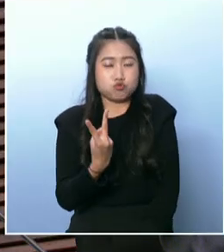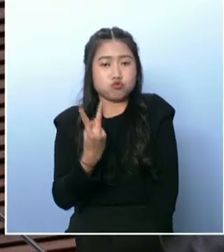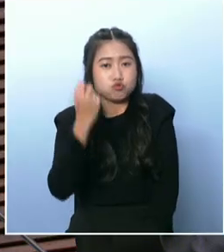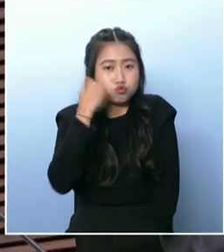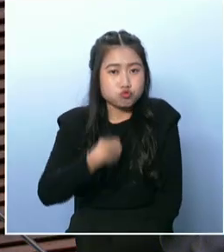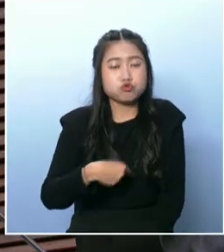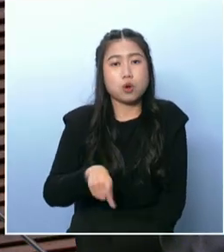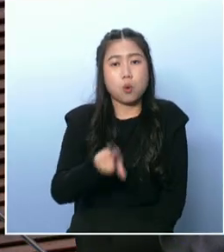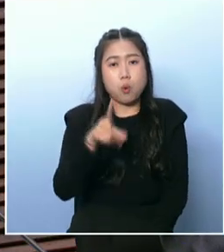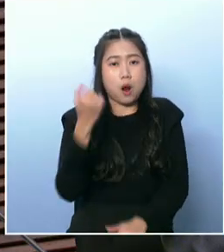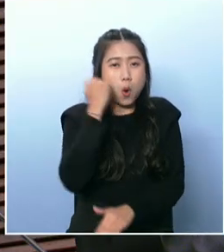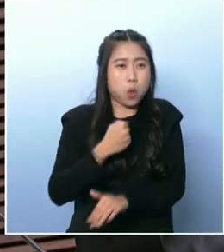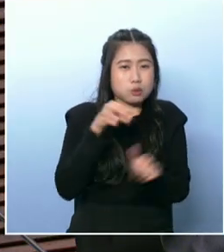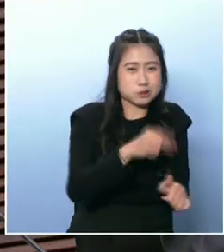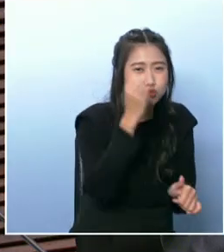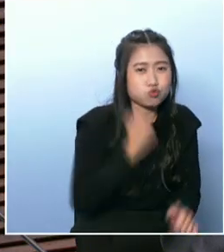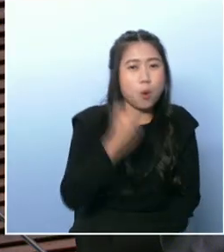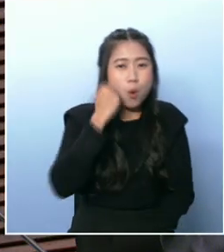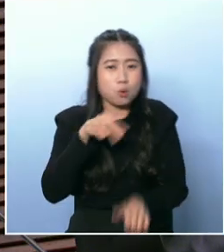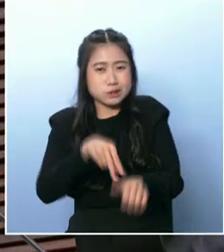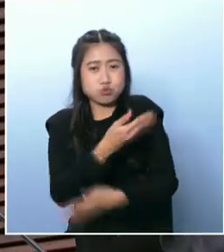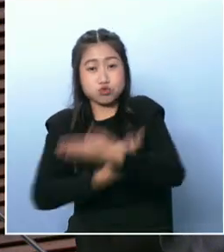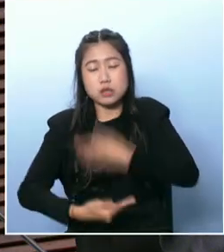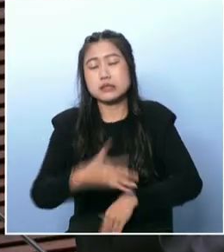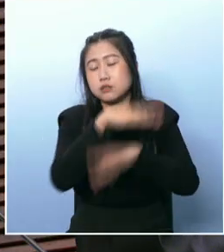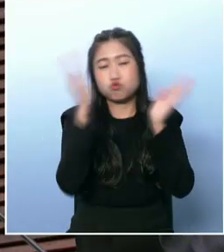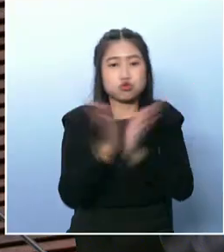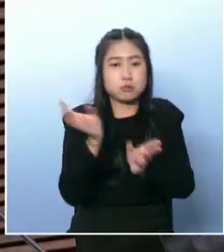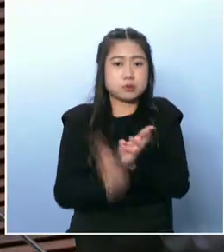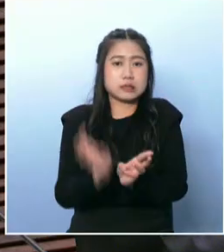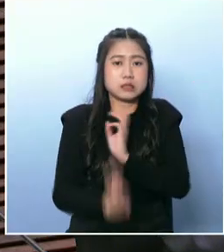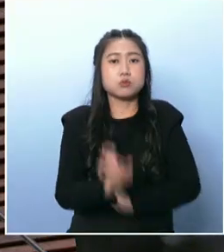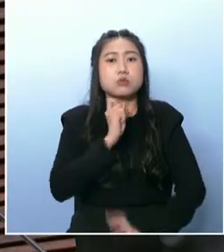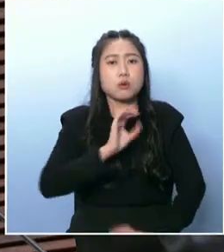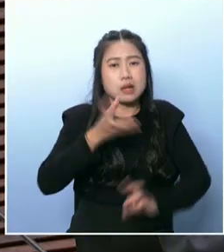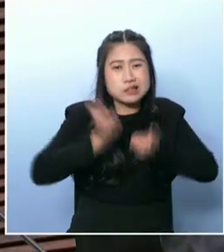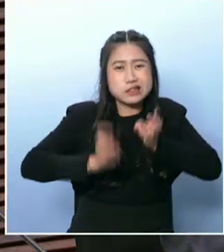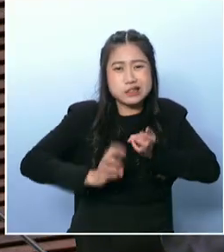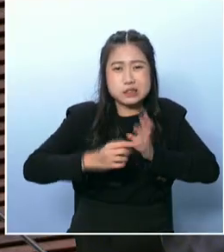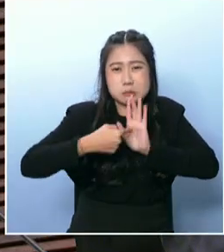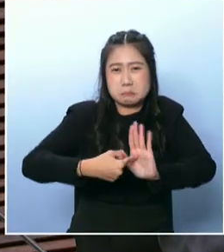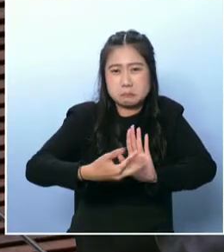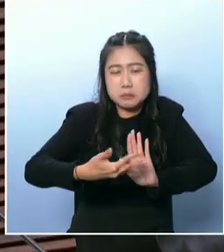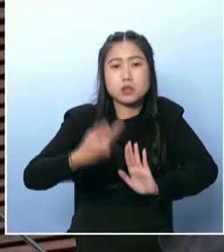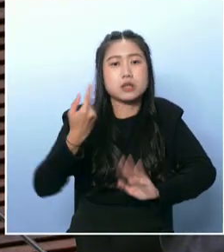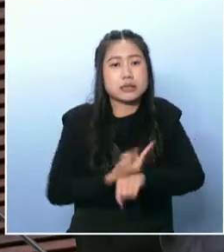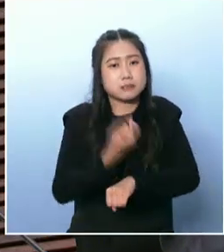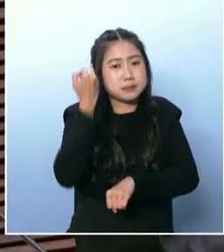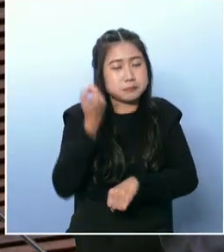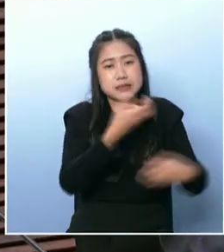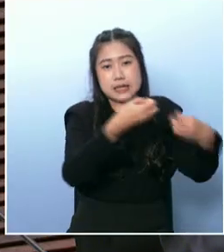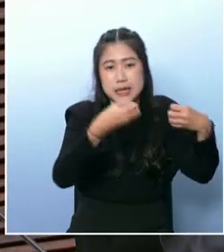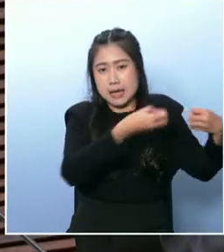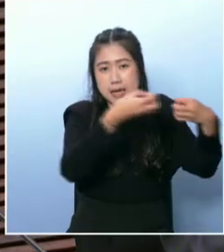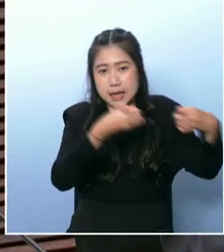the singleton elderlies and also the elderly couples and how many elderly are caring for the elderly. Well, I do not